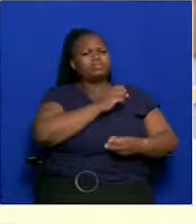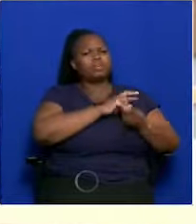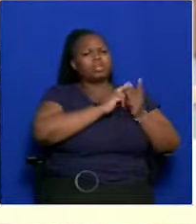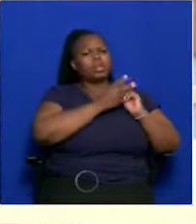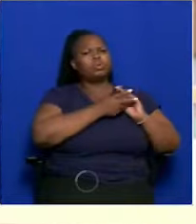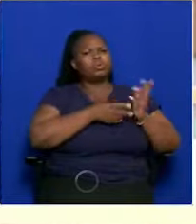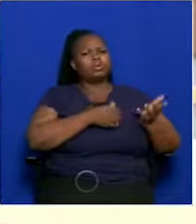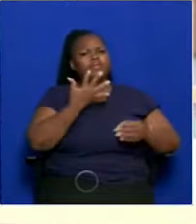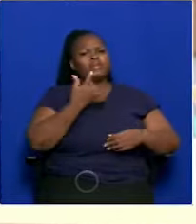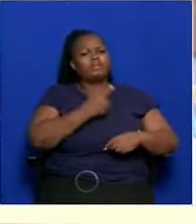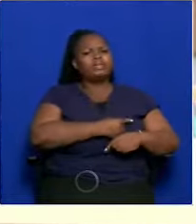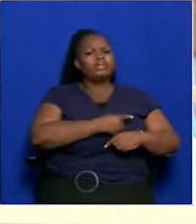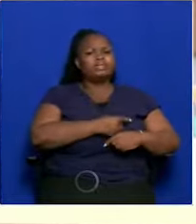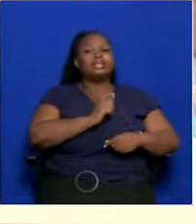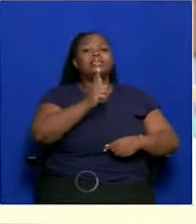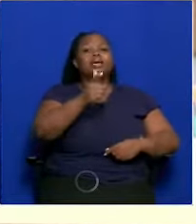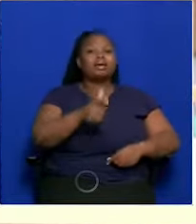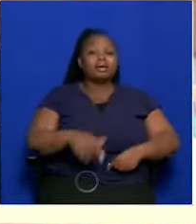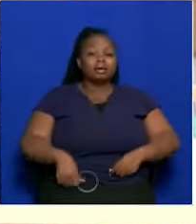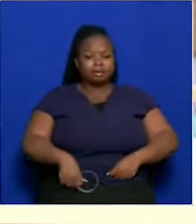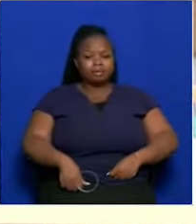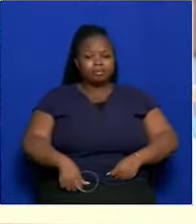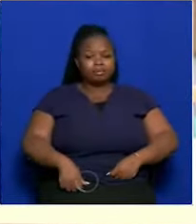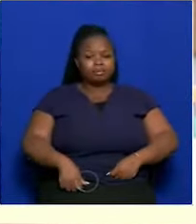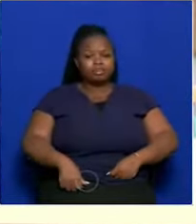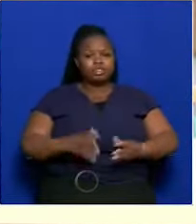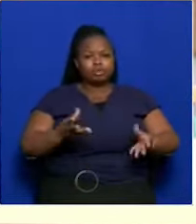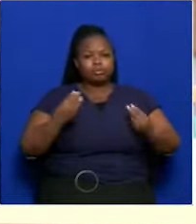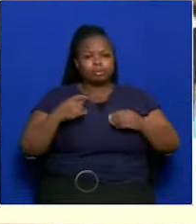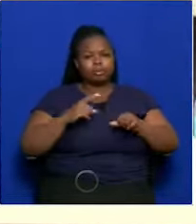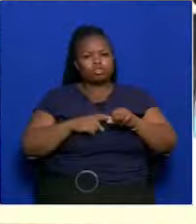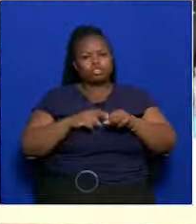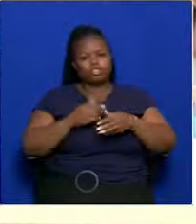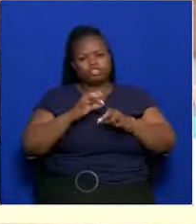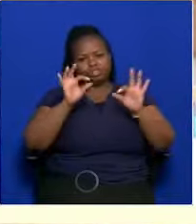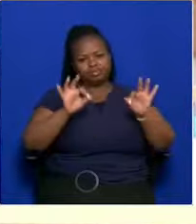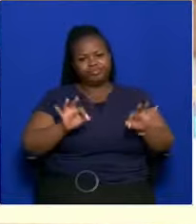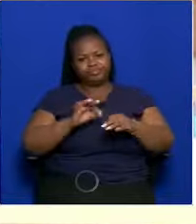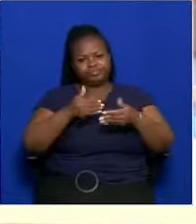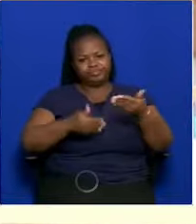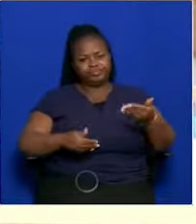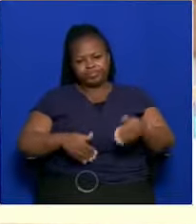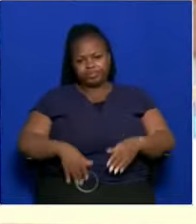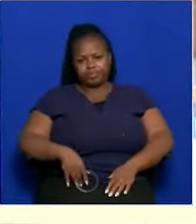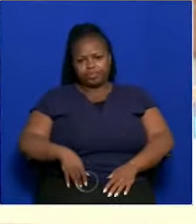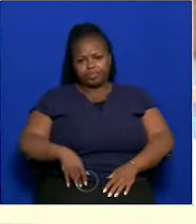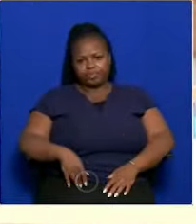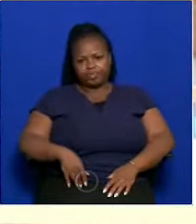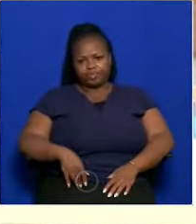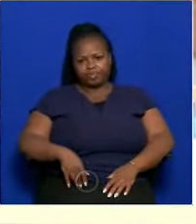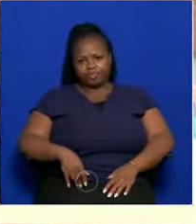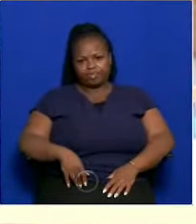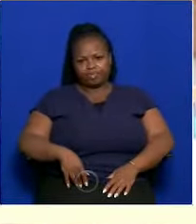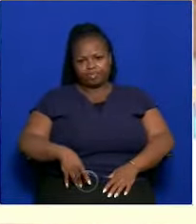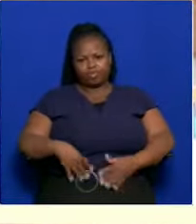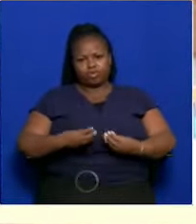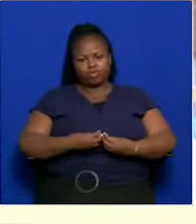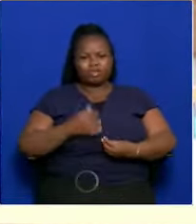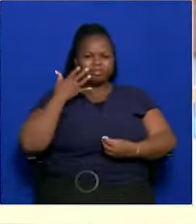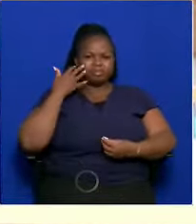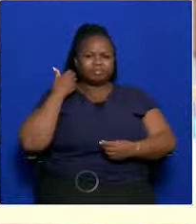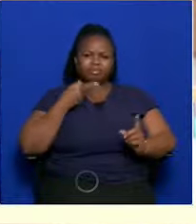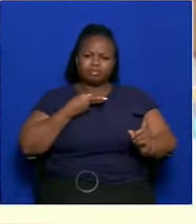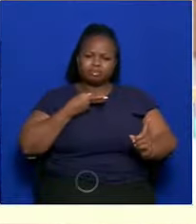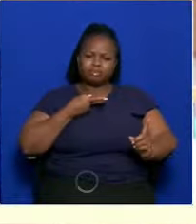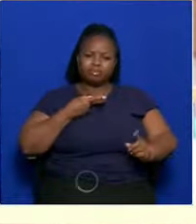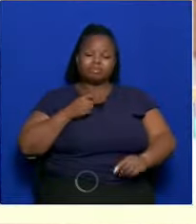previously. You had already broached the subject of a loan. with Mr. Matlala. Exactly. On the- Five